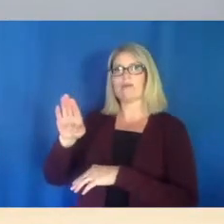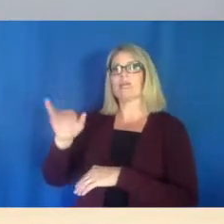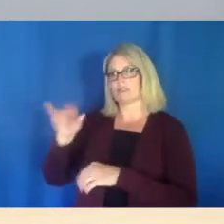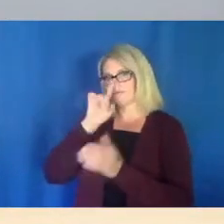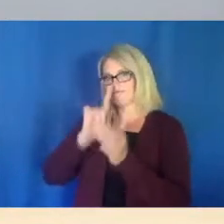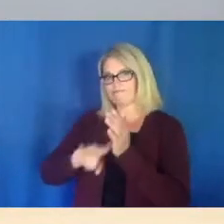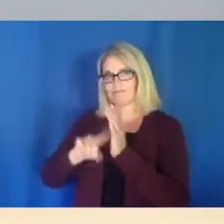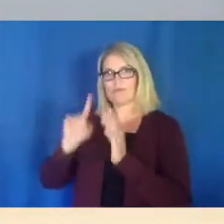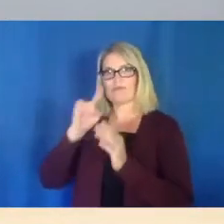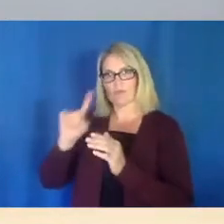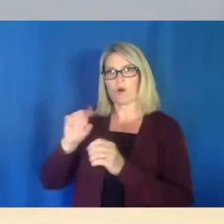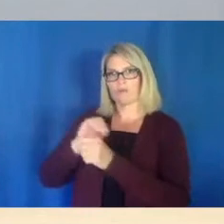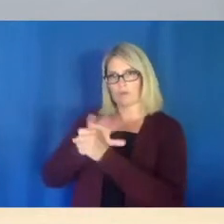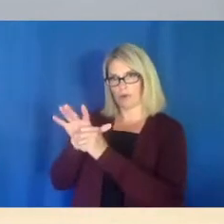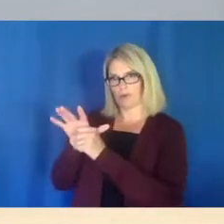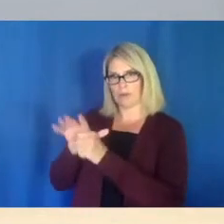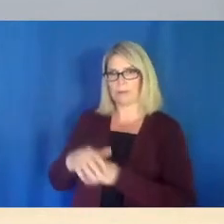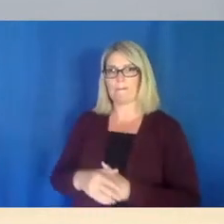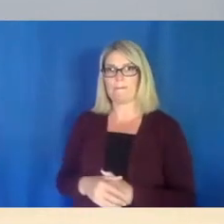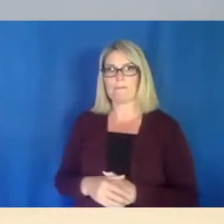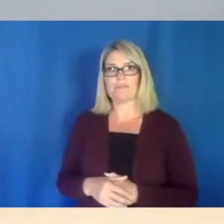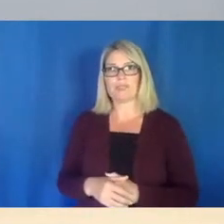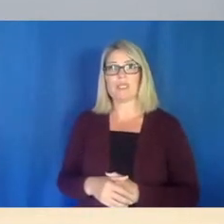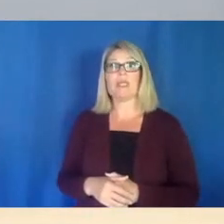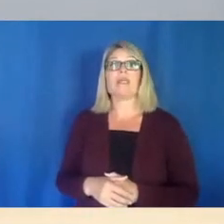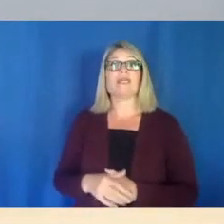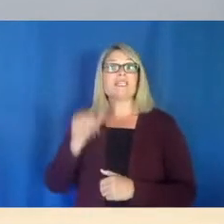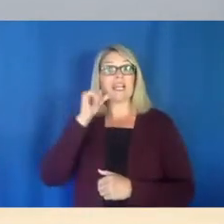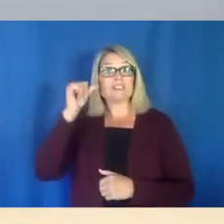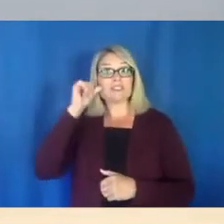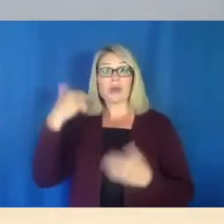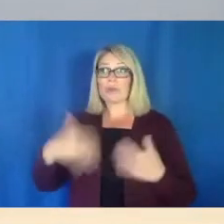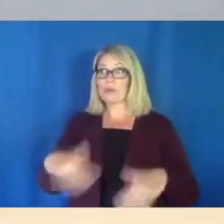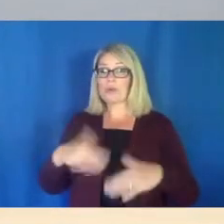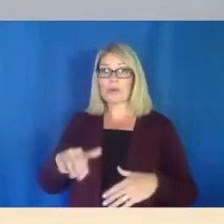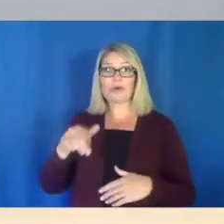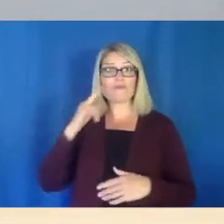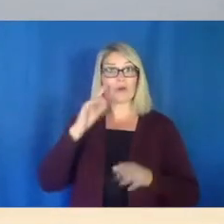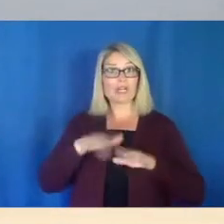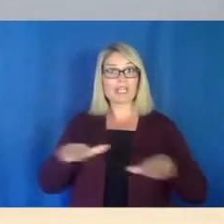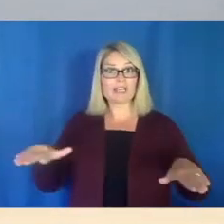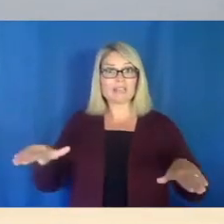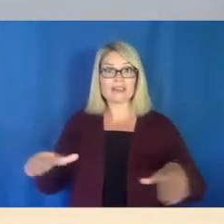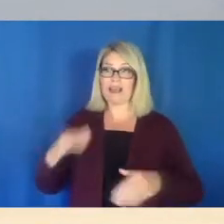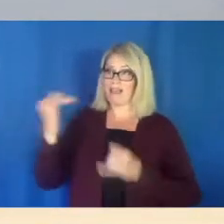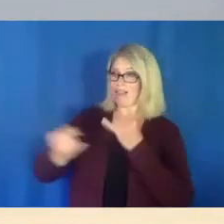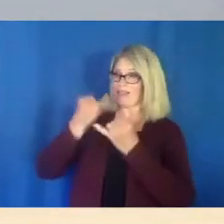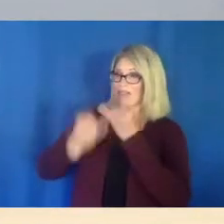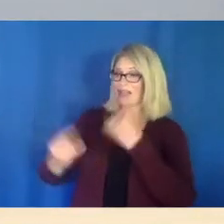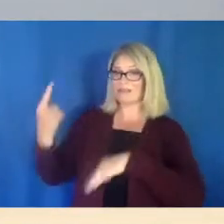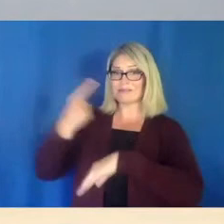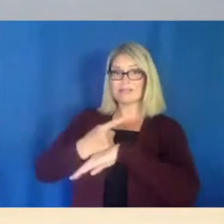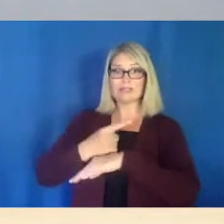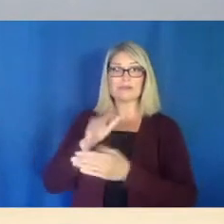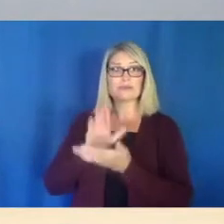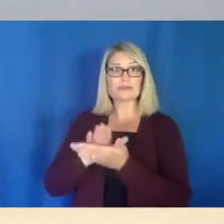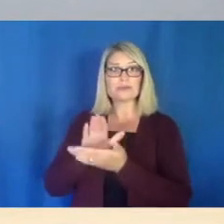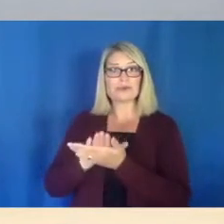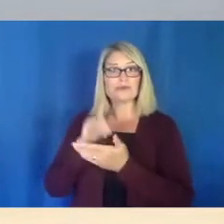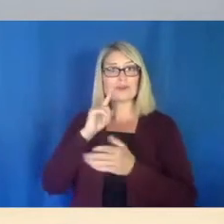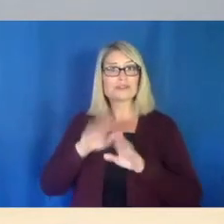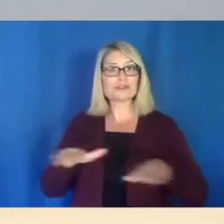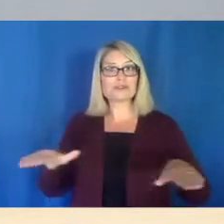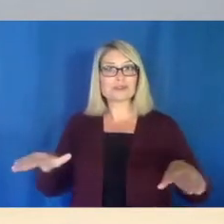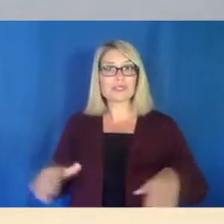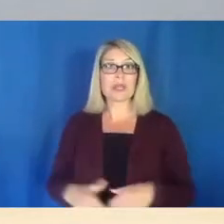Yesterday was an important day for many island youth and families as it was the last day of school for many children. Some of my